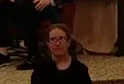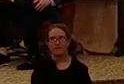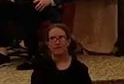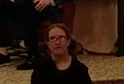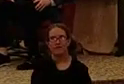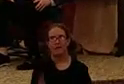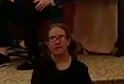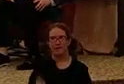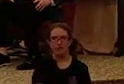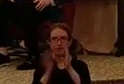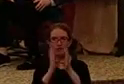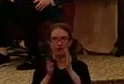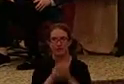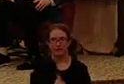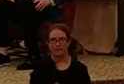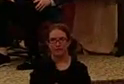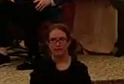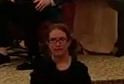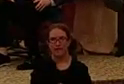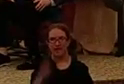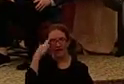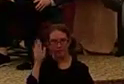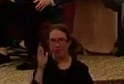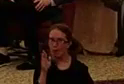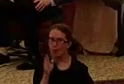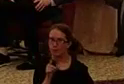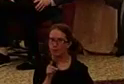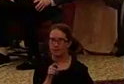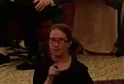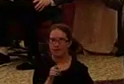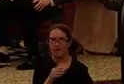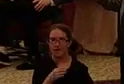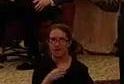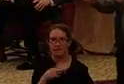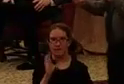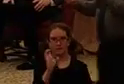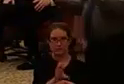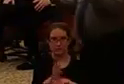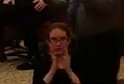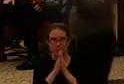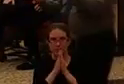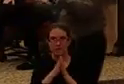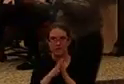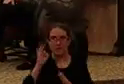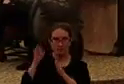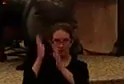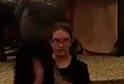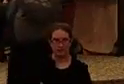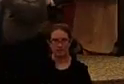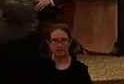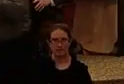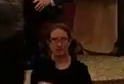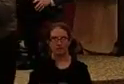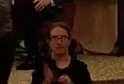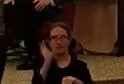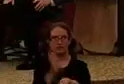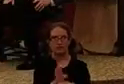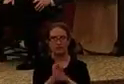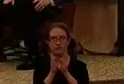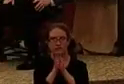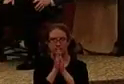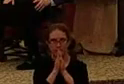He said, I need to talk to you. I don't know who you are, but I was at my church praying. I'm a pastor here. I was at my church